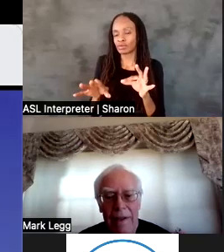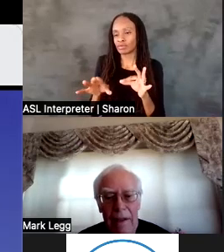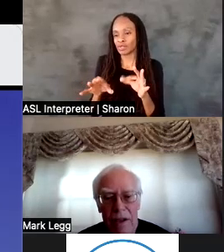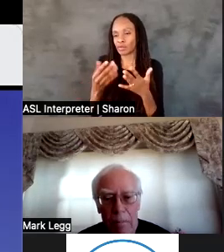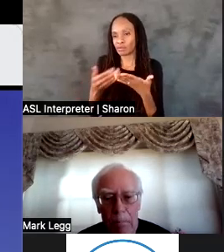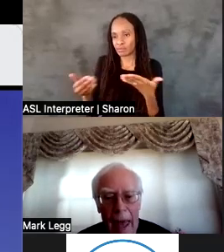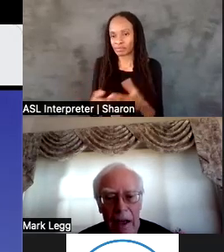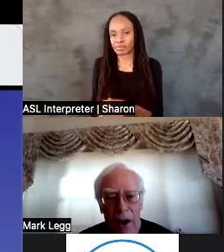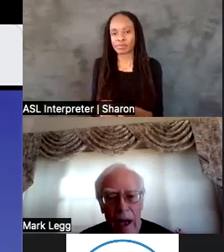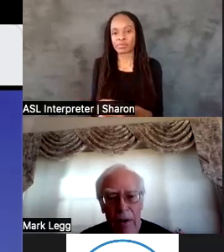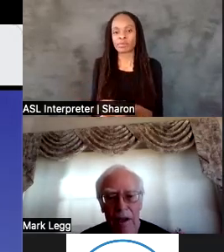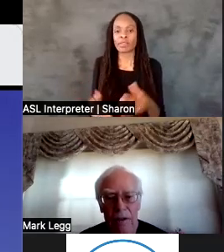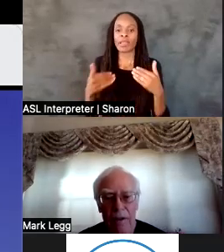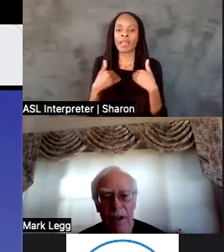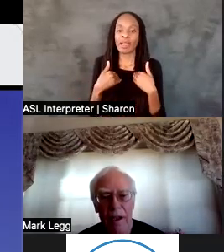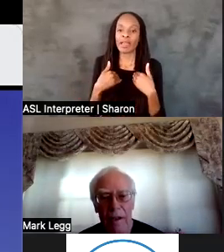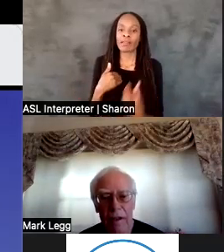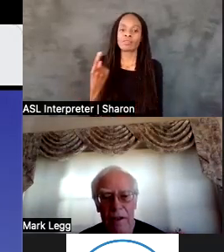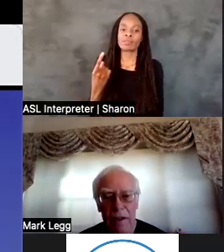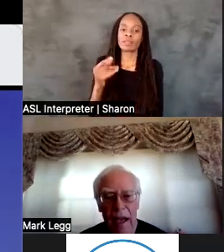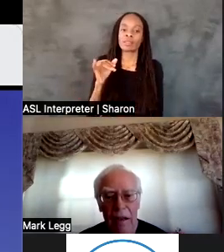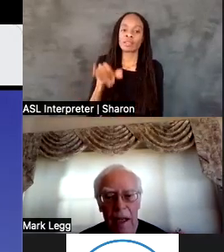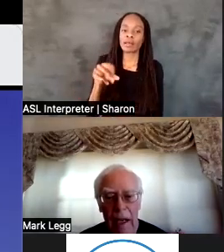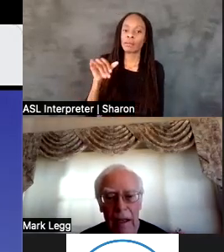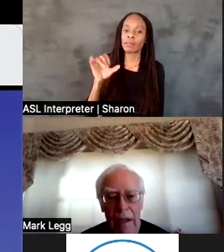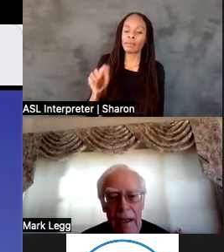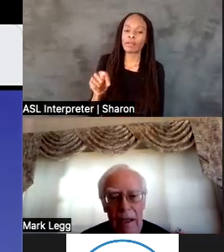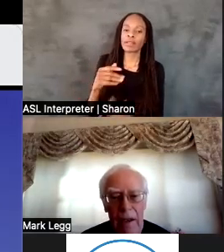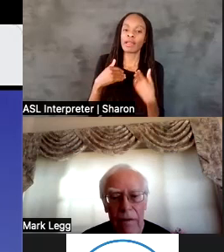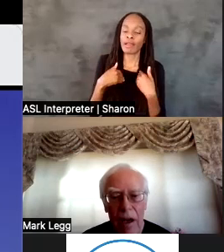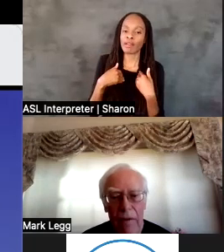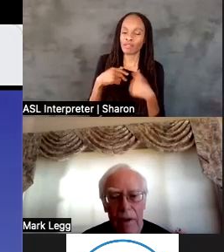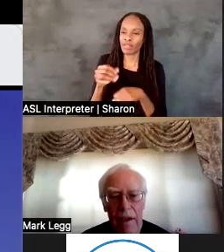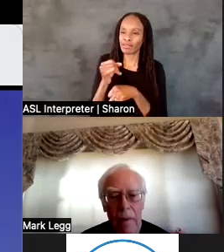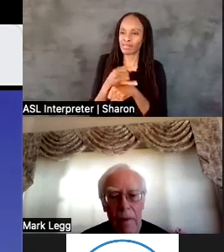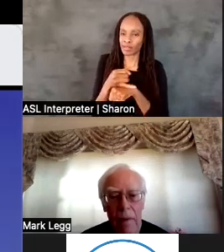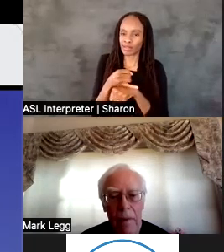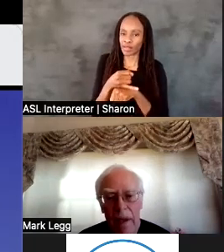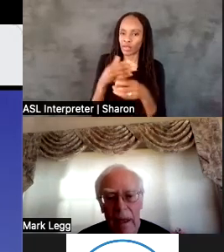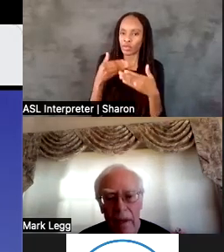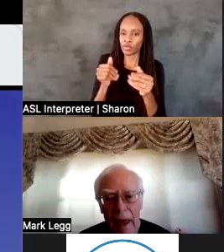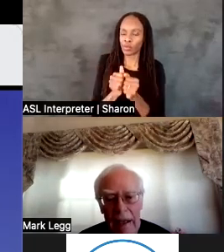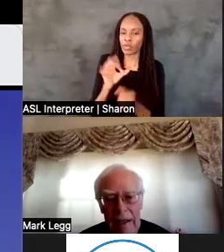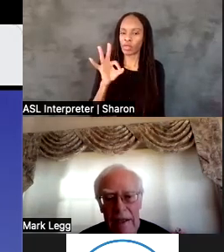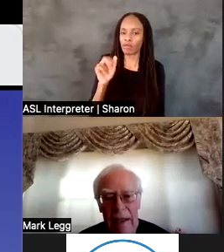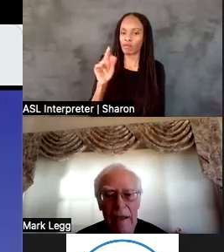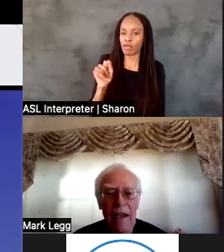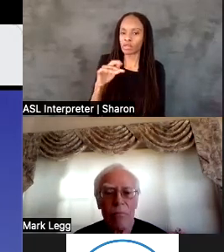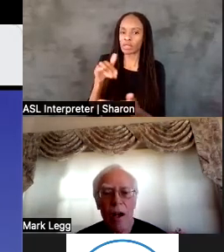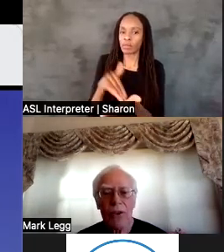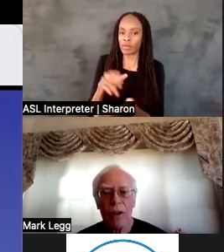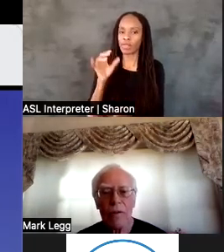on this, there's a pack NOAM. You can sort of see there near the San Clemente Island and the fault in the middle. And that is